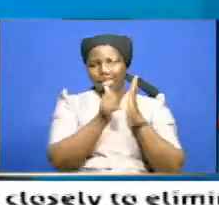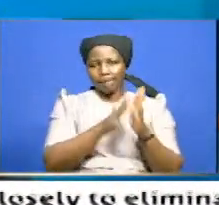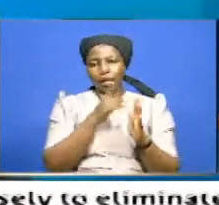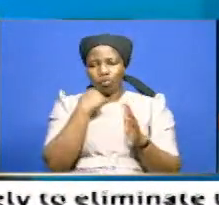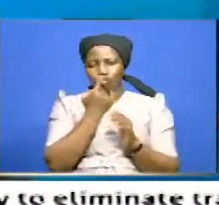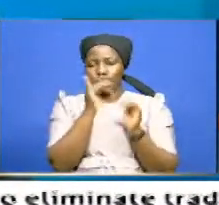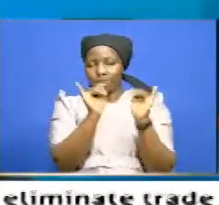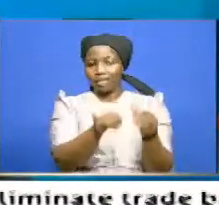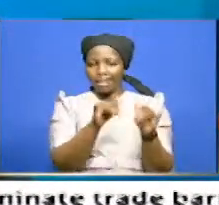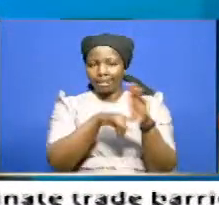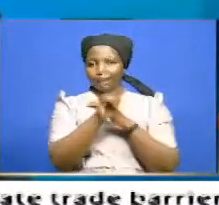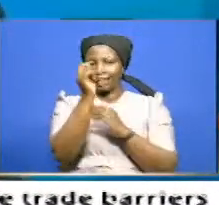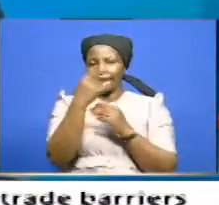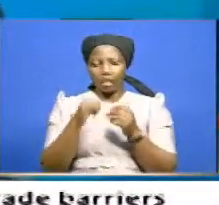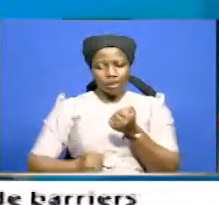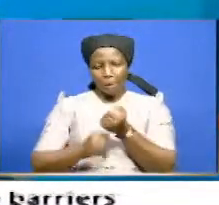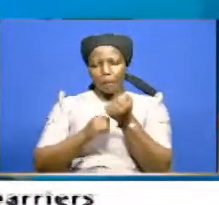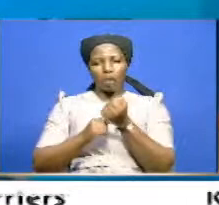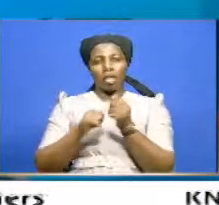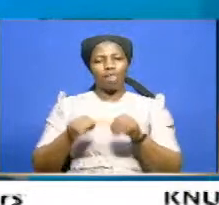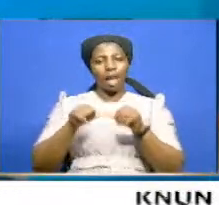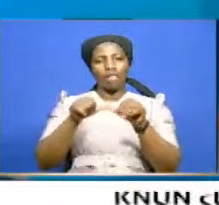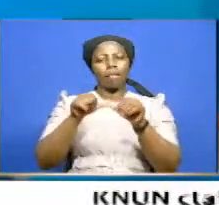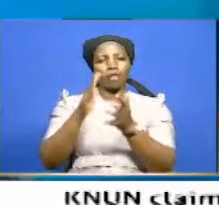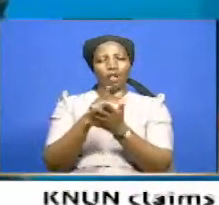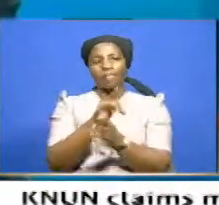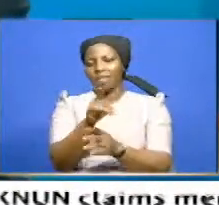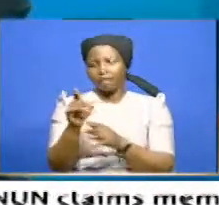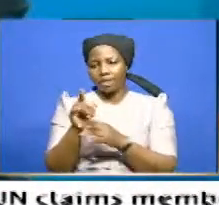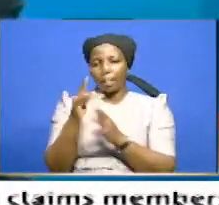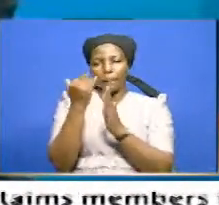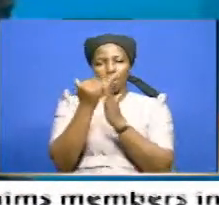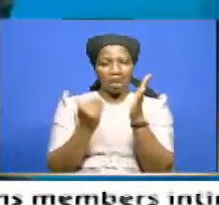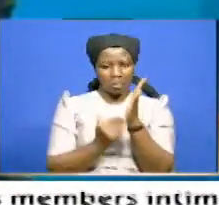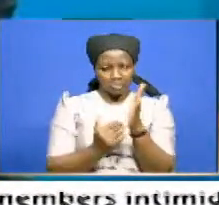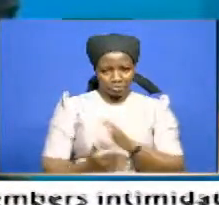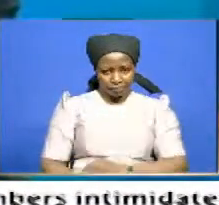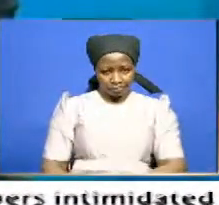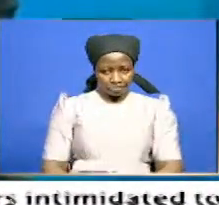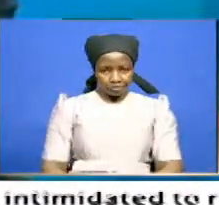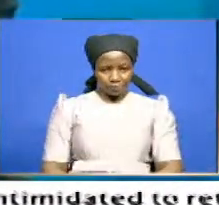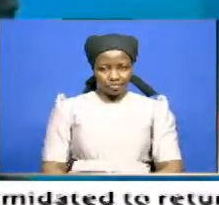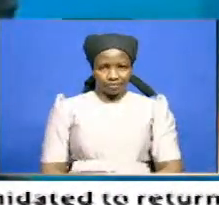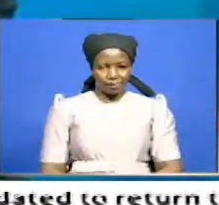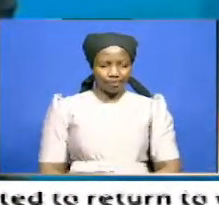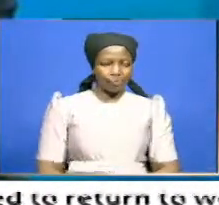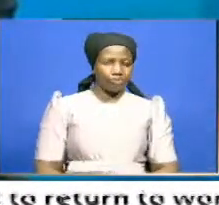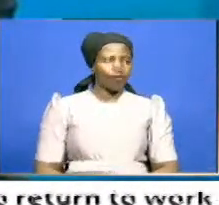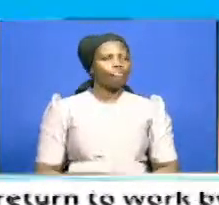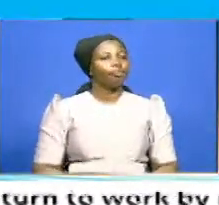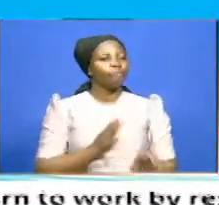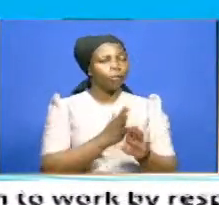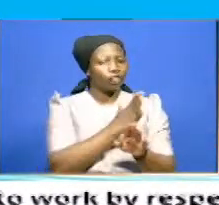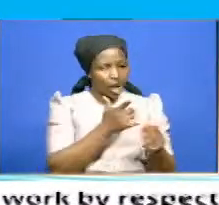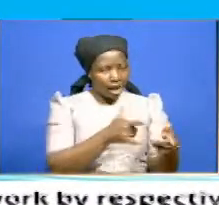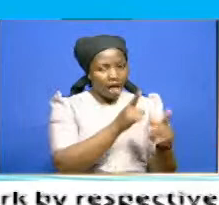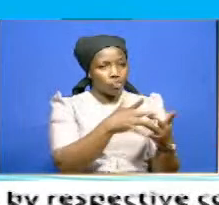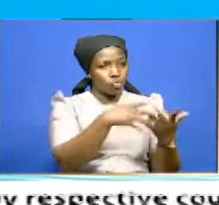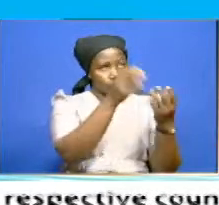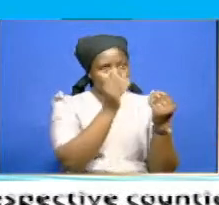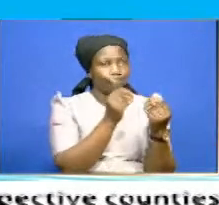support the sustainability of some of these initiatives. Before I let you go,